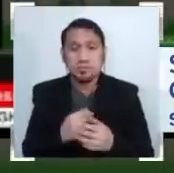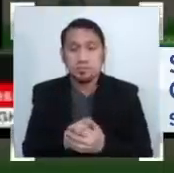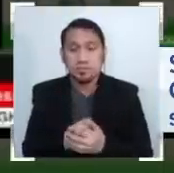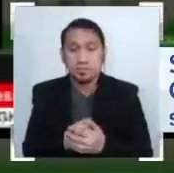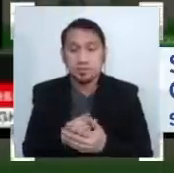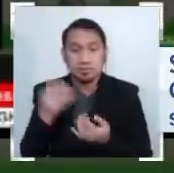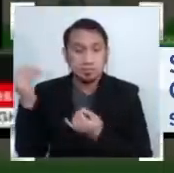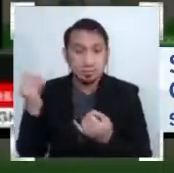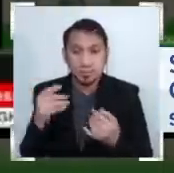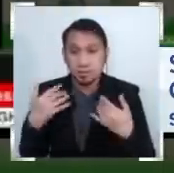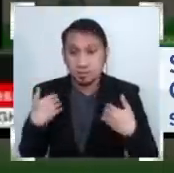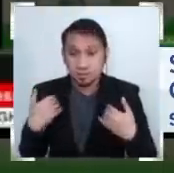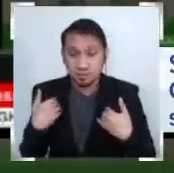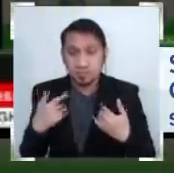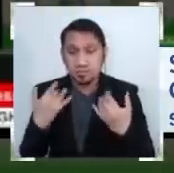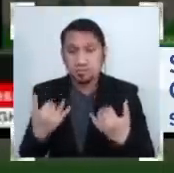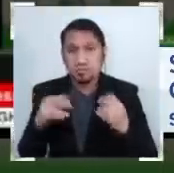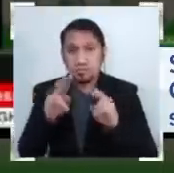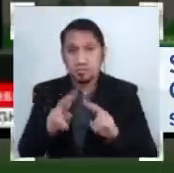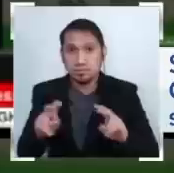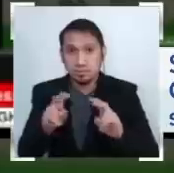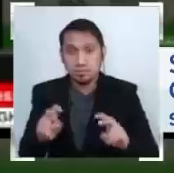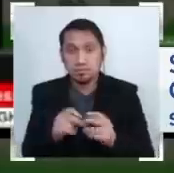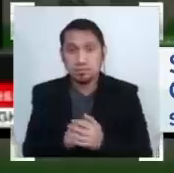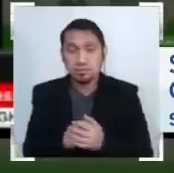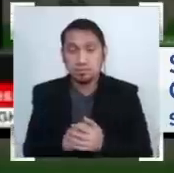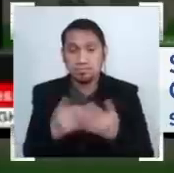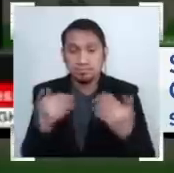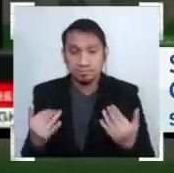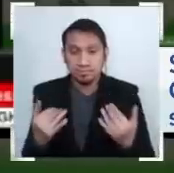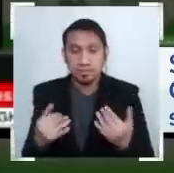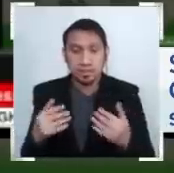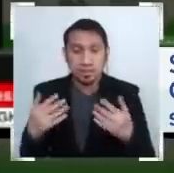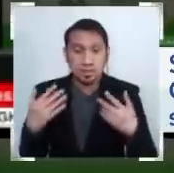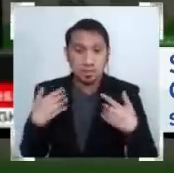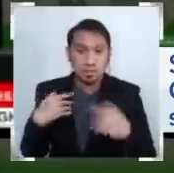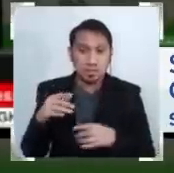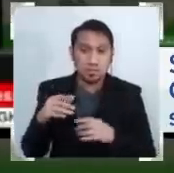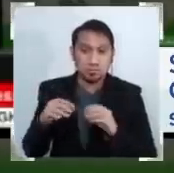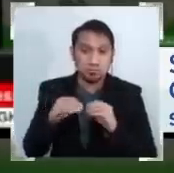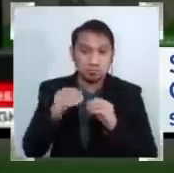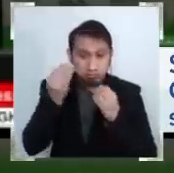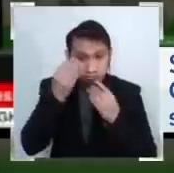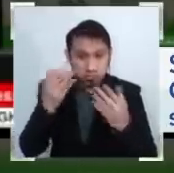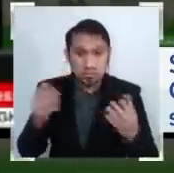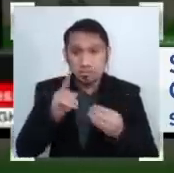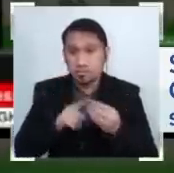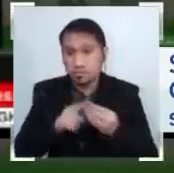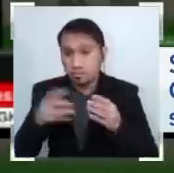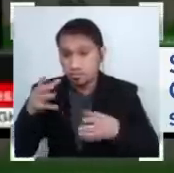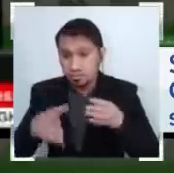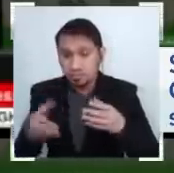Upon further investigation, the tally of the press releases vis-a-vis the cases filed